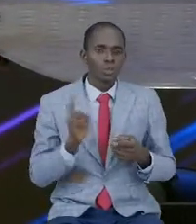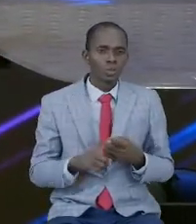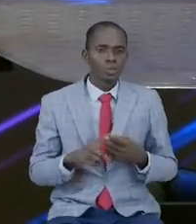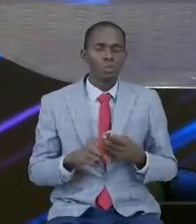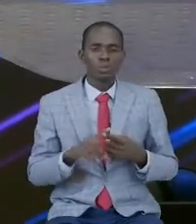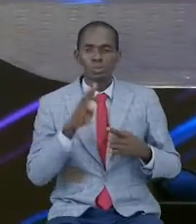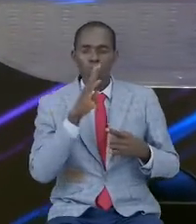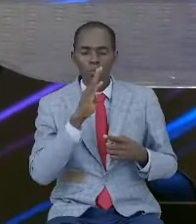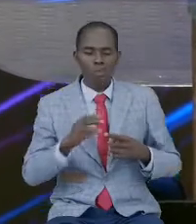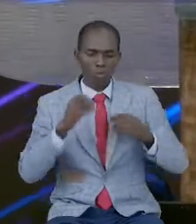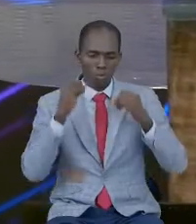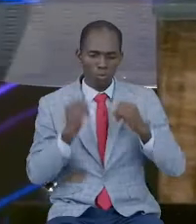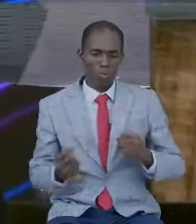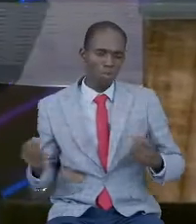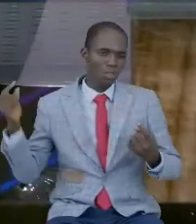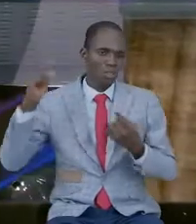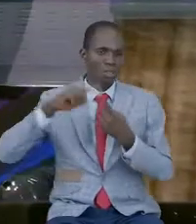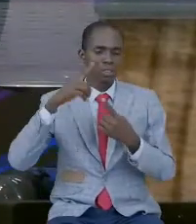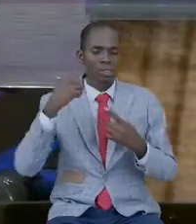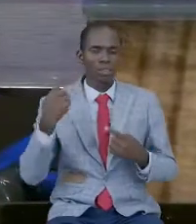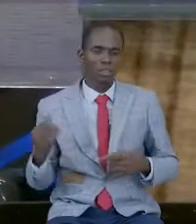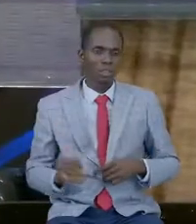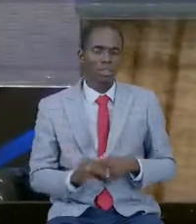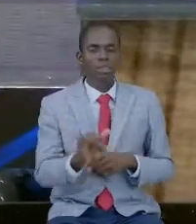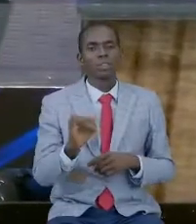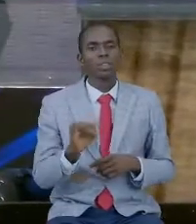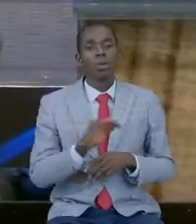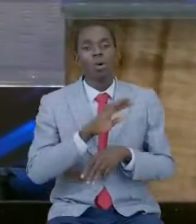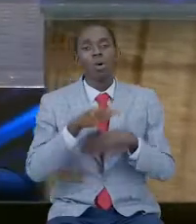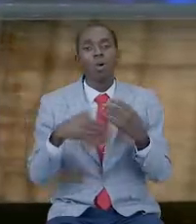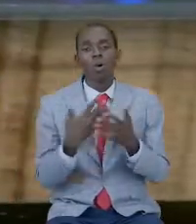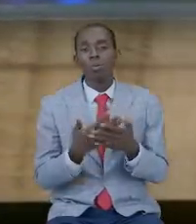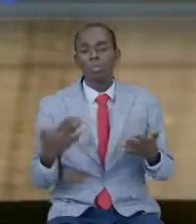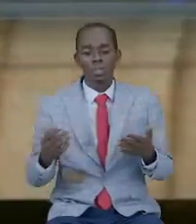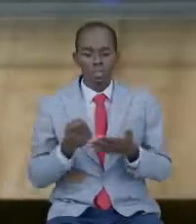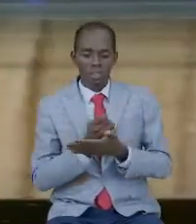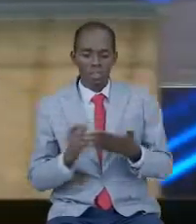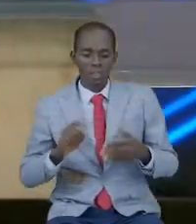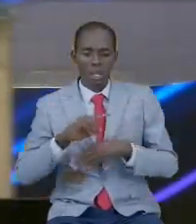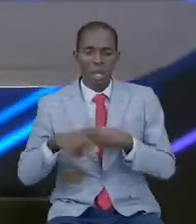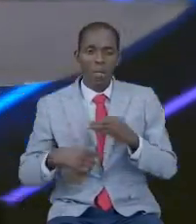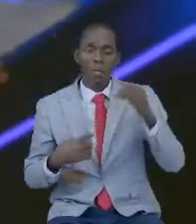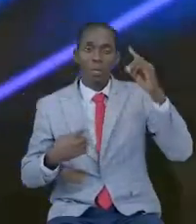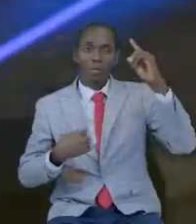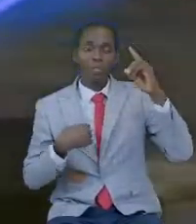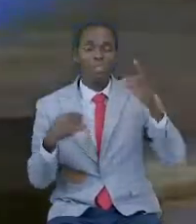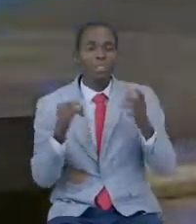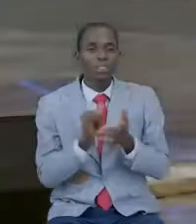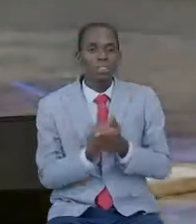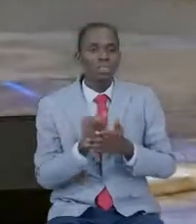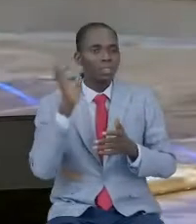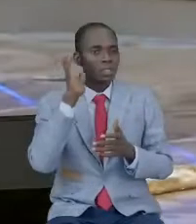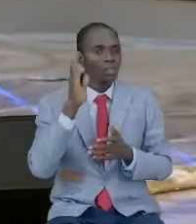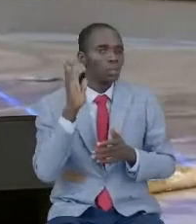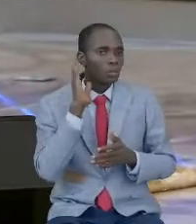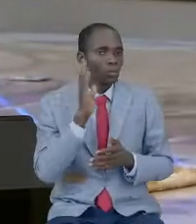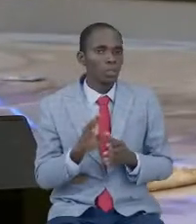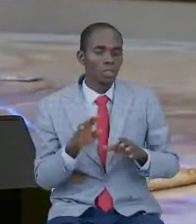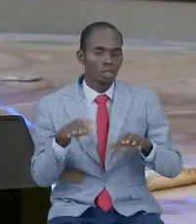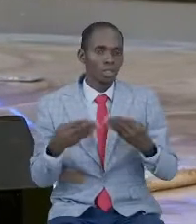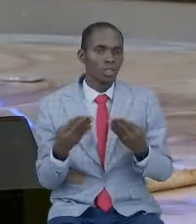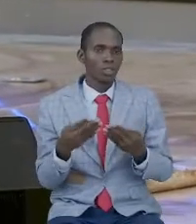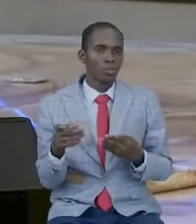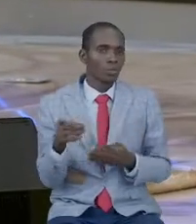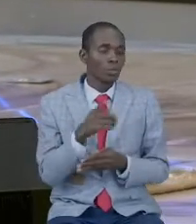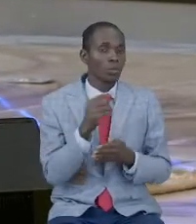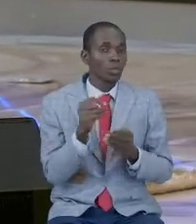eternity. All things concerning me, written about me, that he will be the one, and when he comes, he